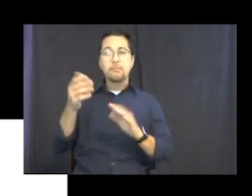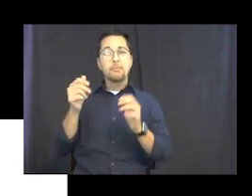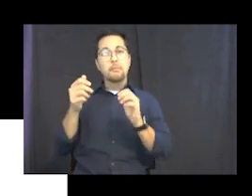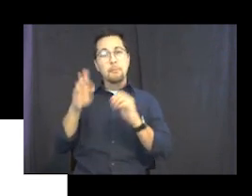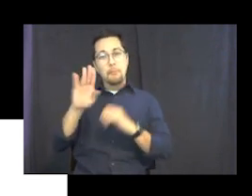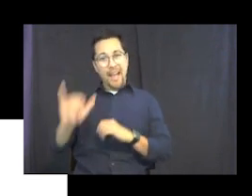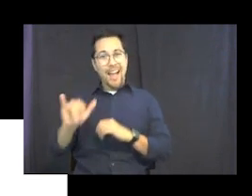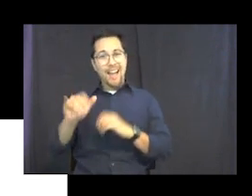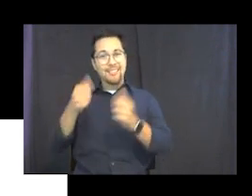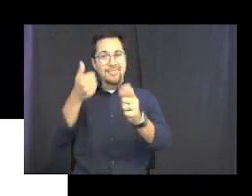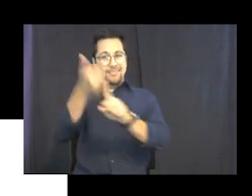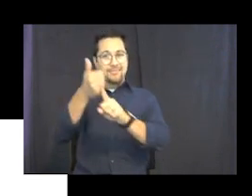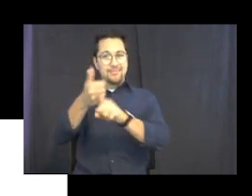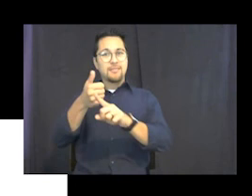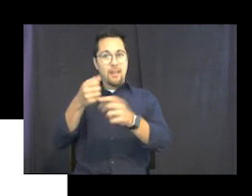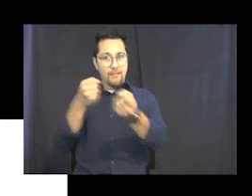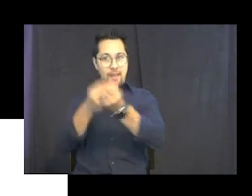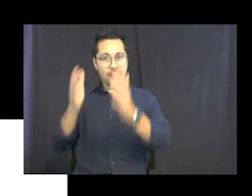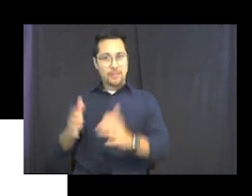self-advocates,